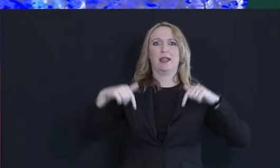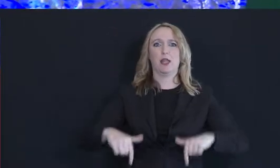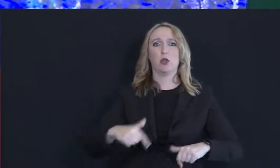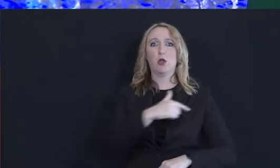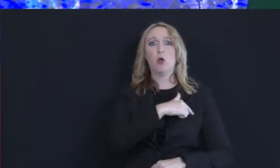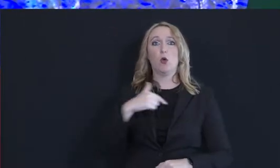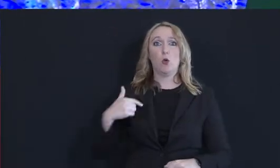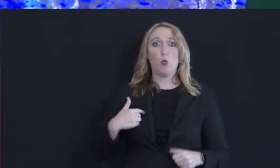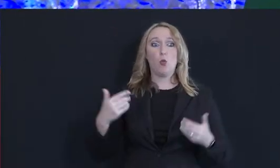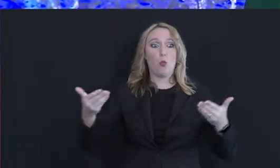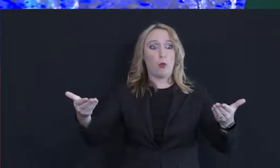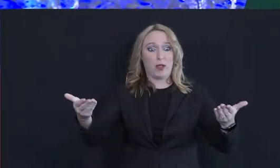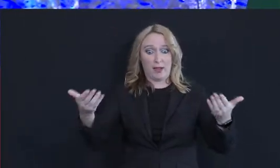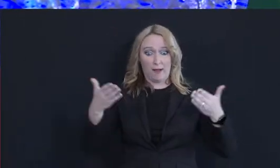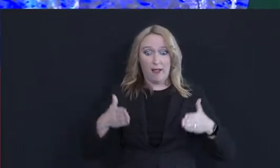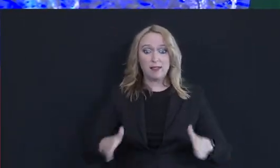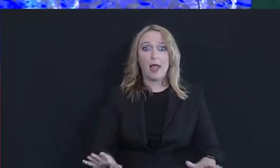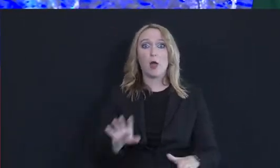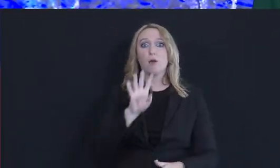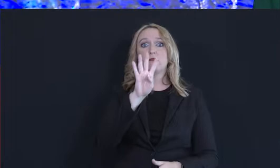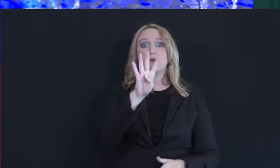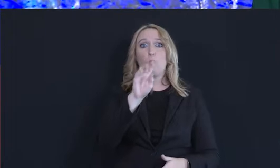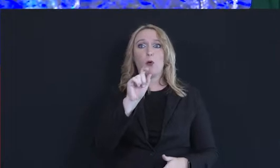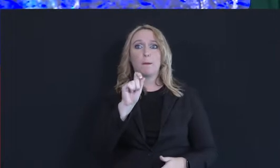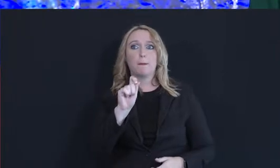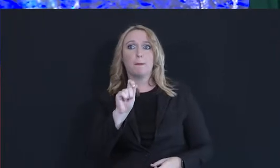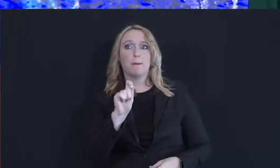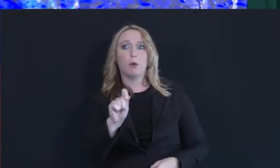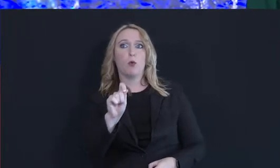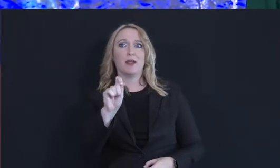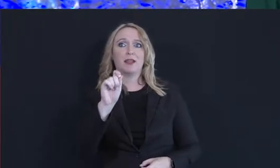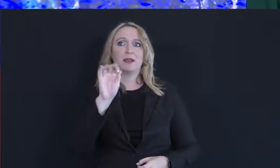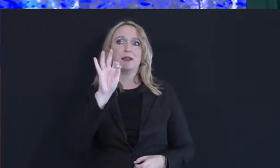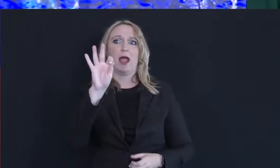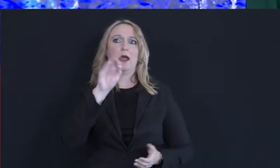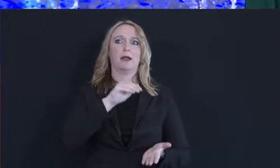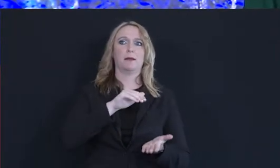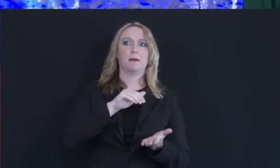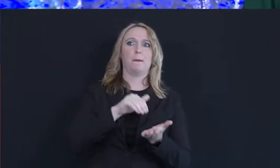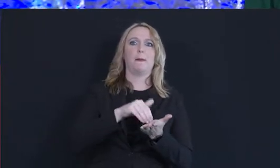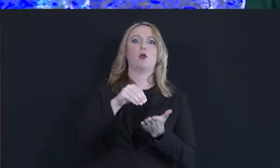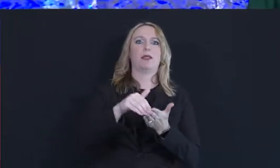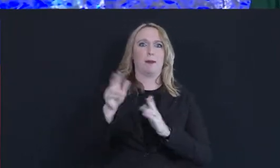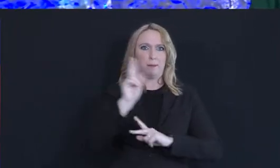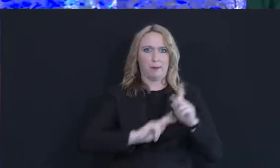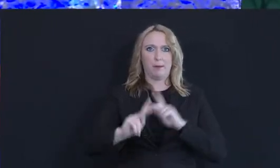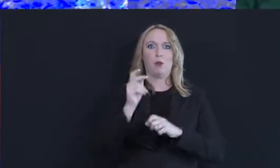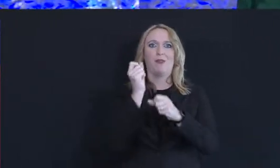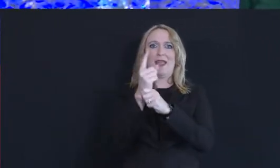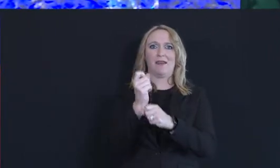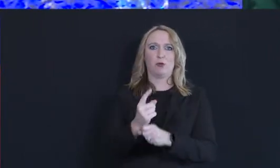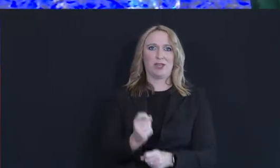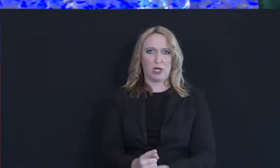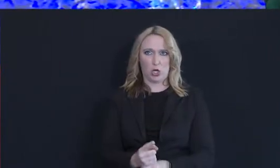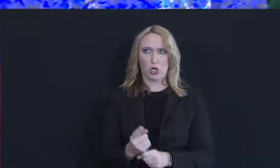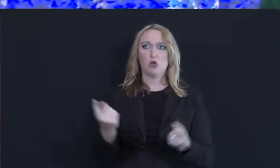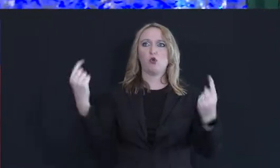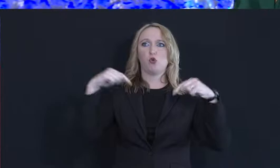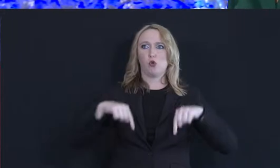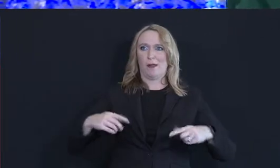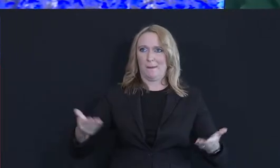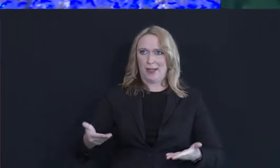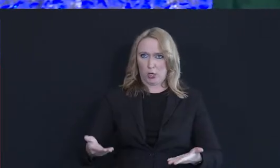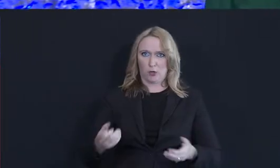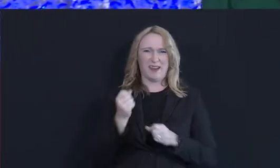9.4 million visitors per year from all over the world even with Fort Worth's long and Rich history